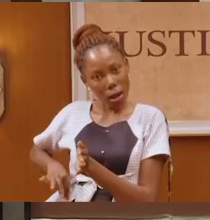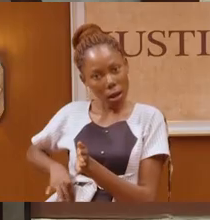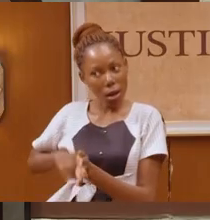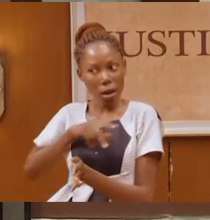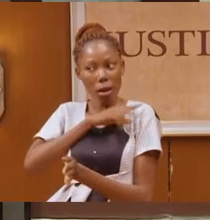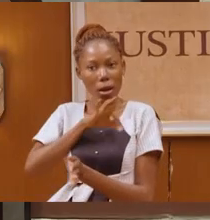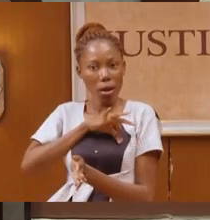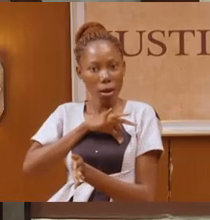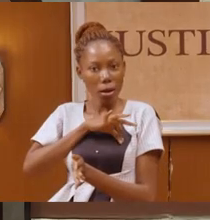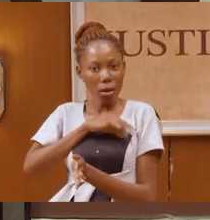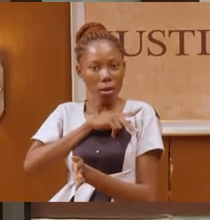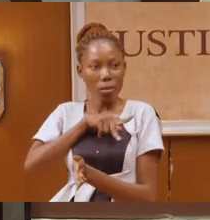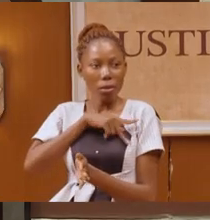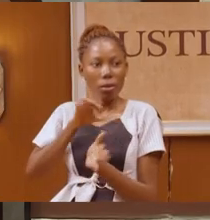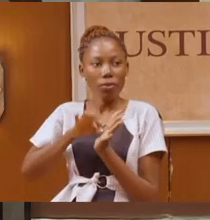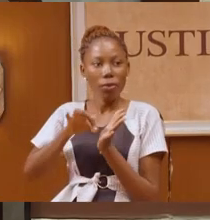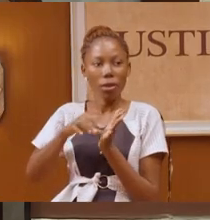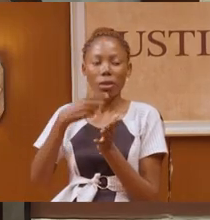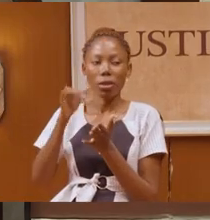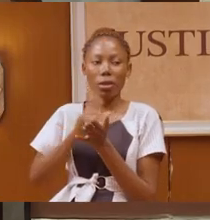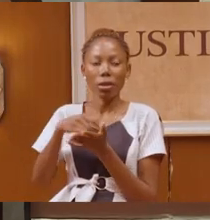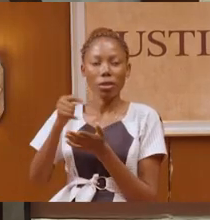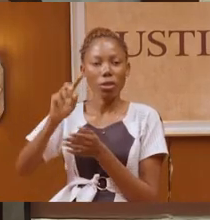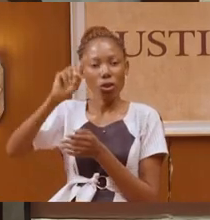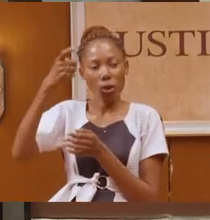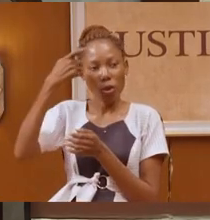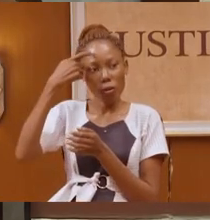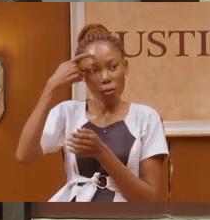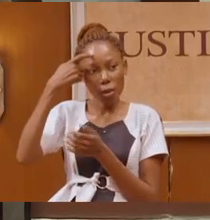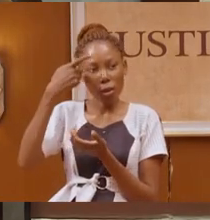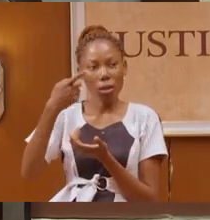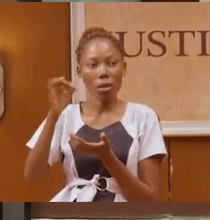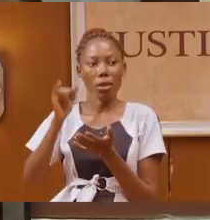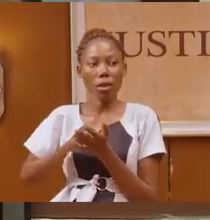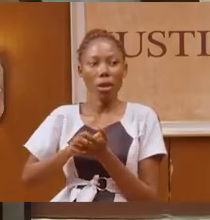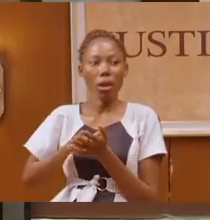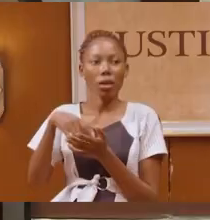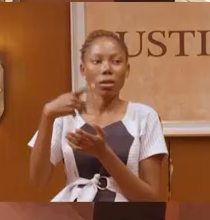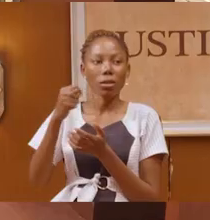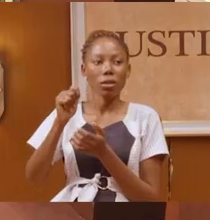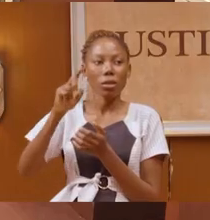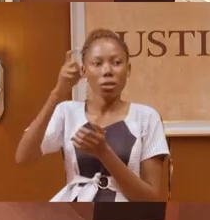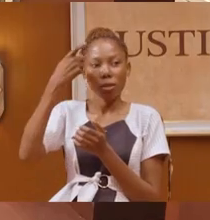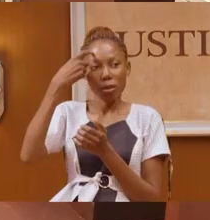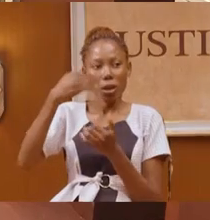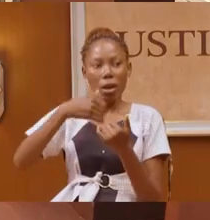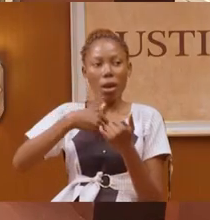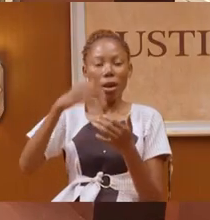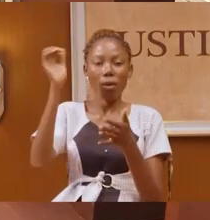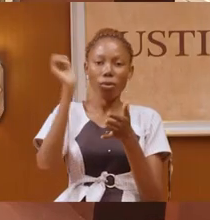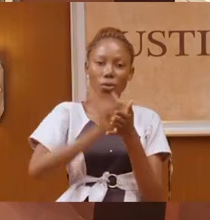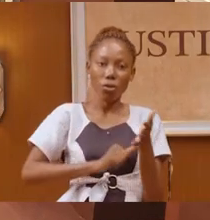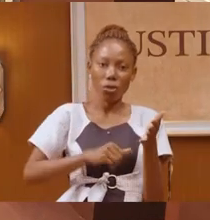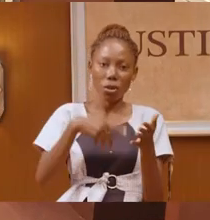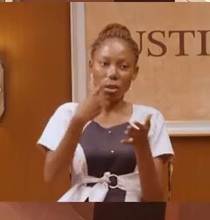because, according to her, you told her the government empowerment team might decide to withdraw the money from the account again after